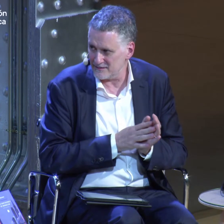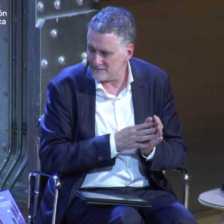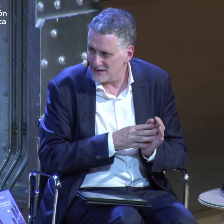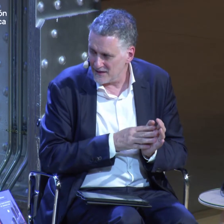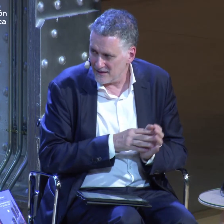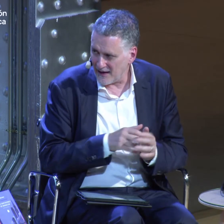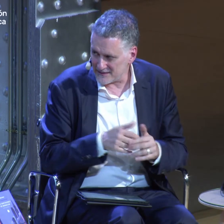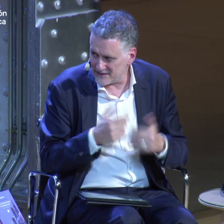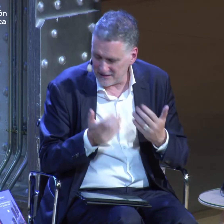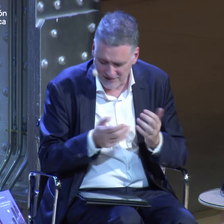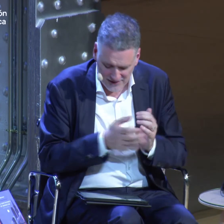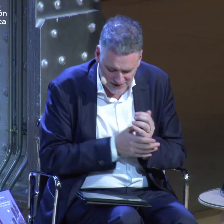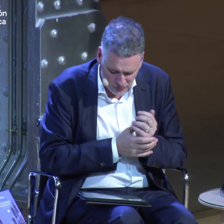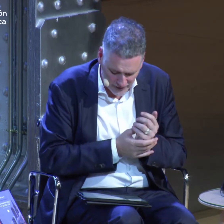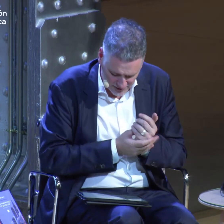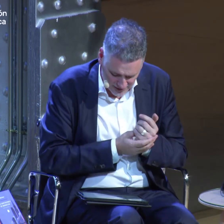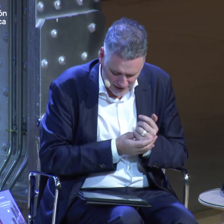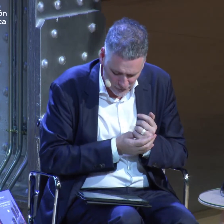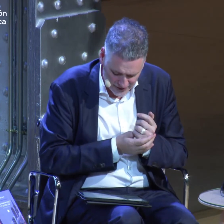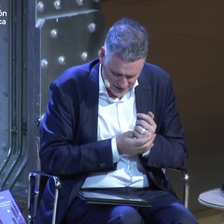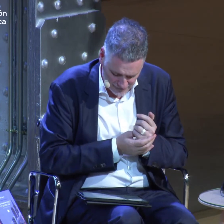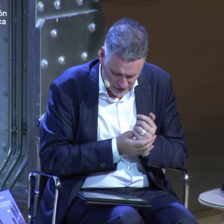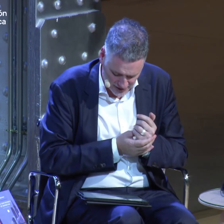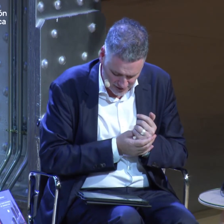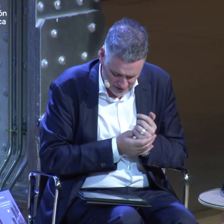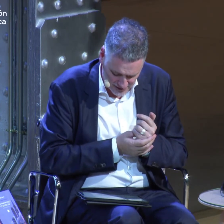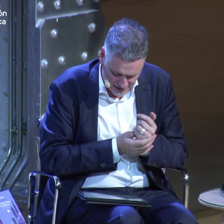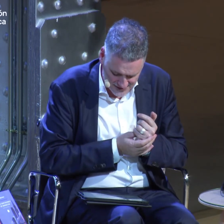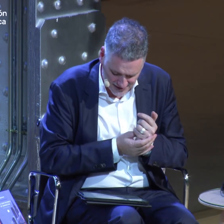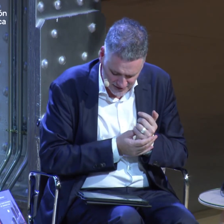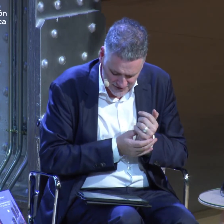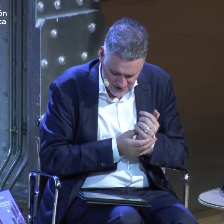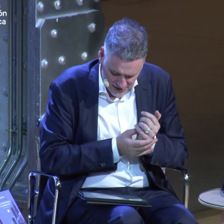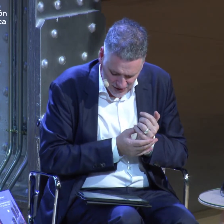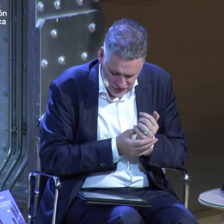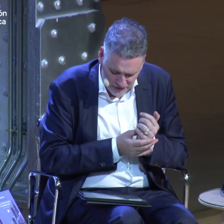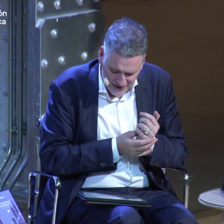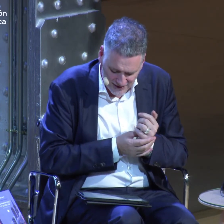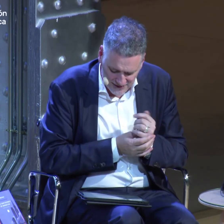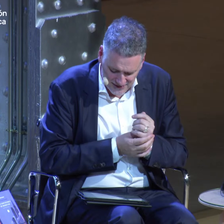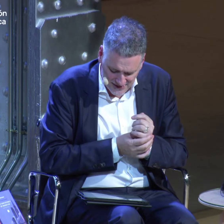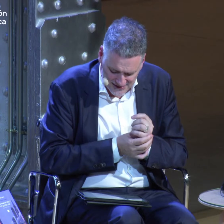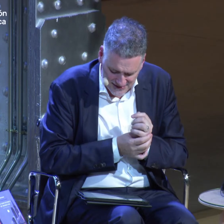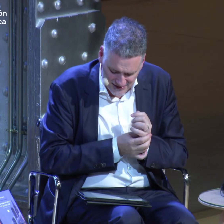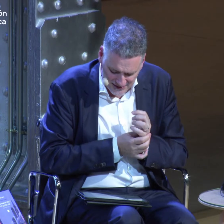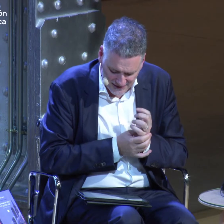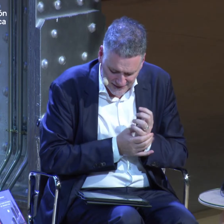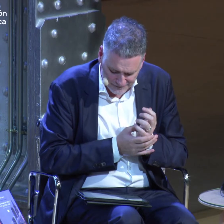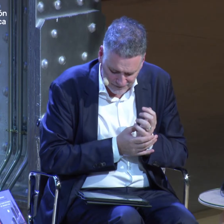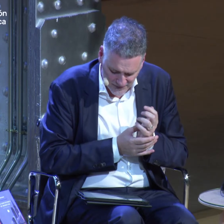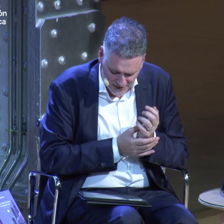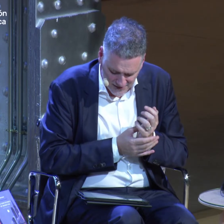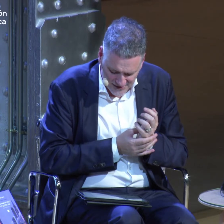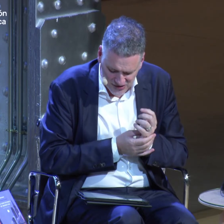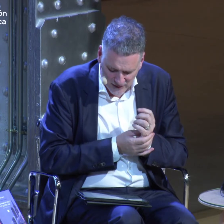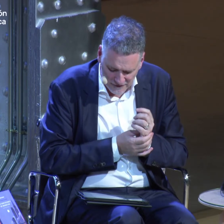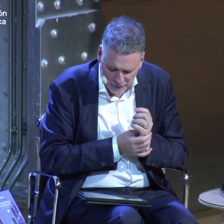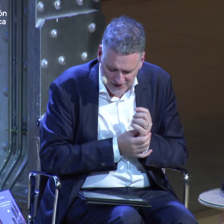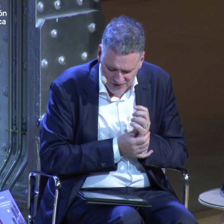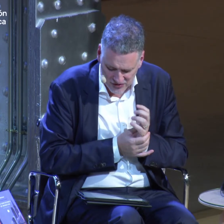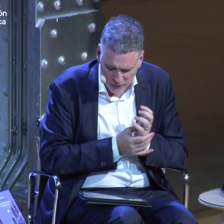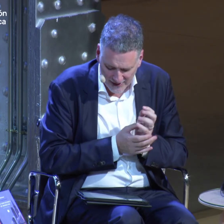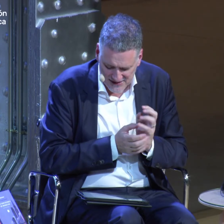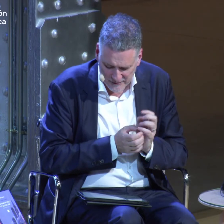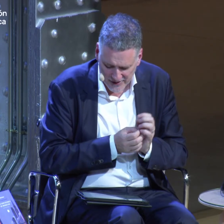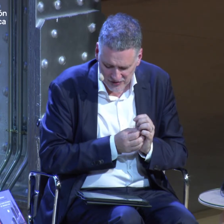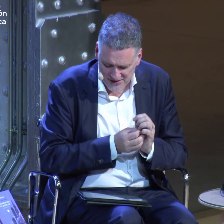really acted in this way, avoiding adjectives. Do you think this is one of